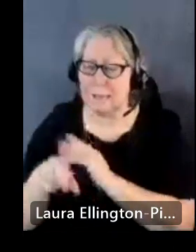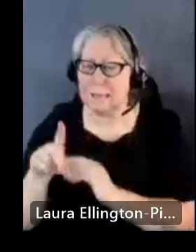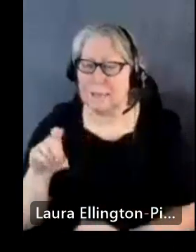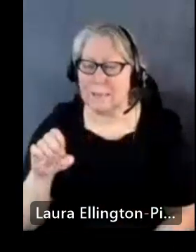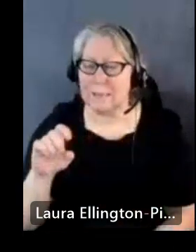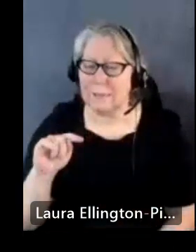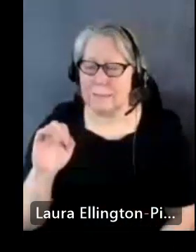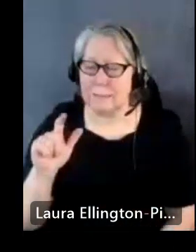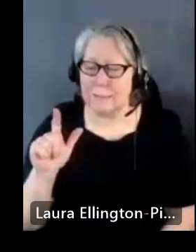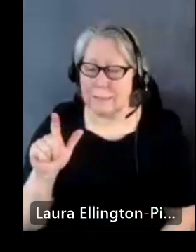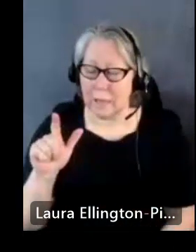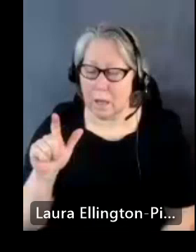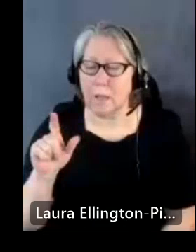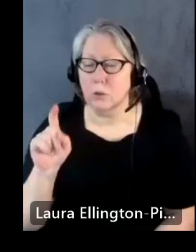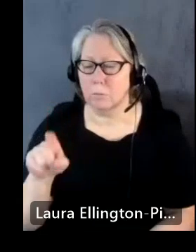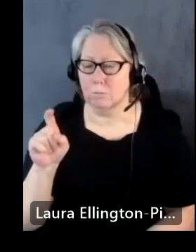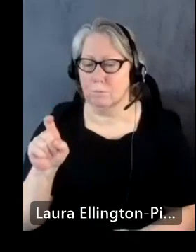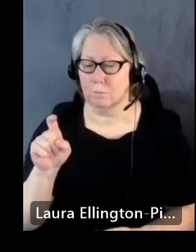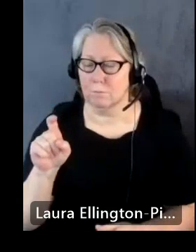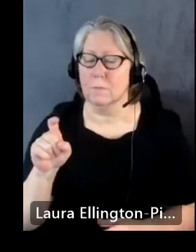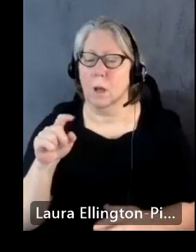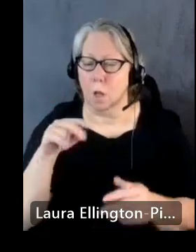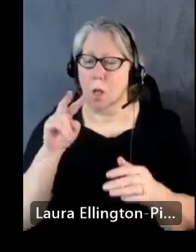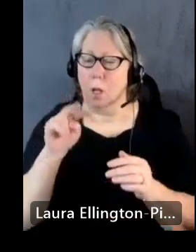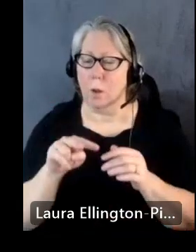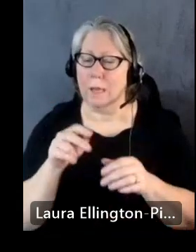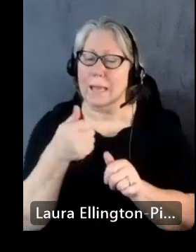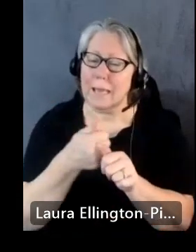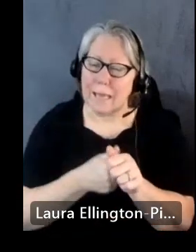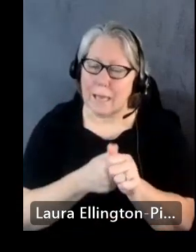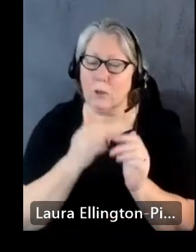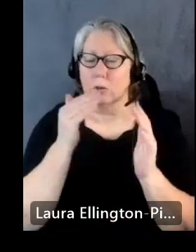each individual record and make your changes, okay?